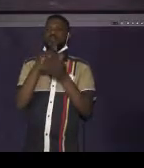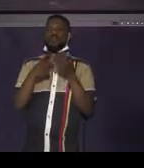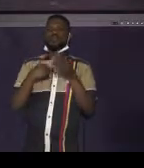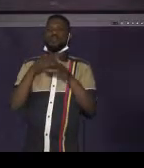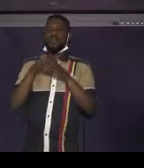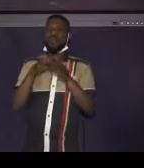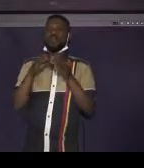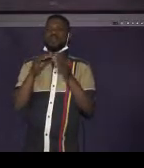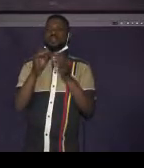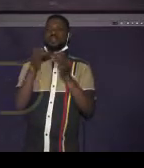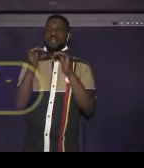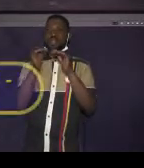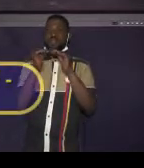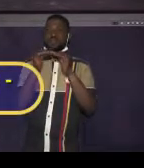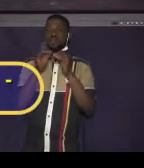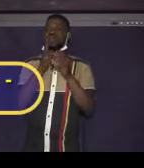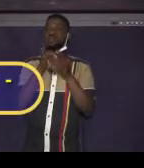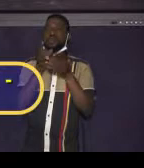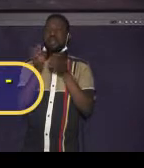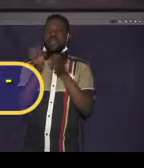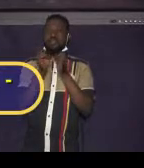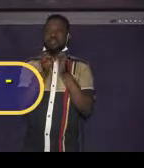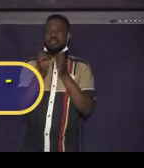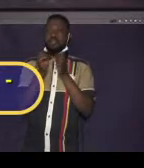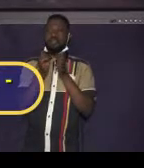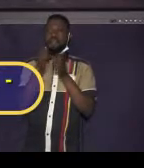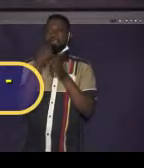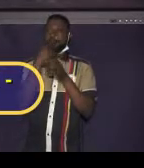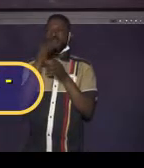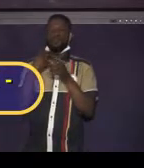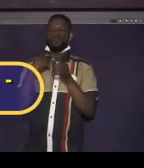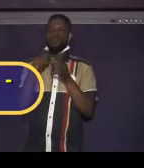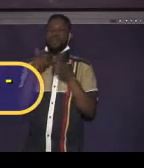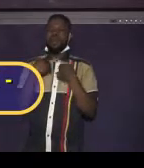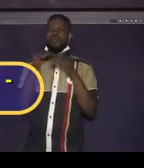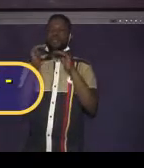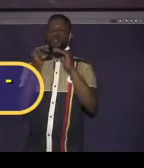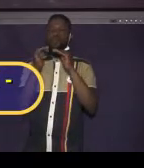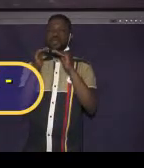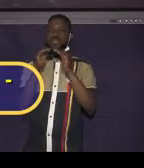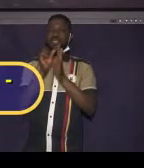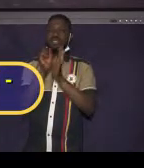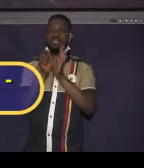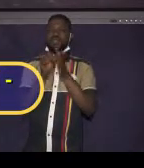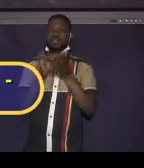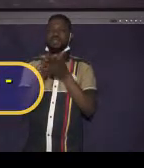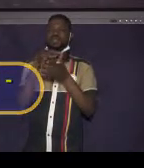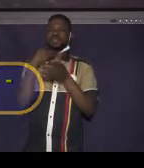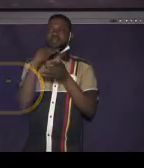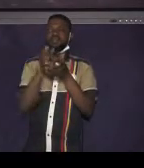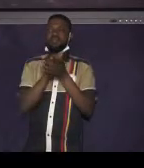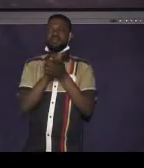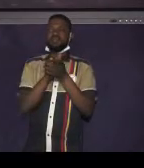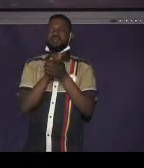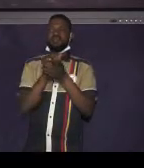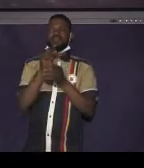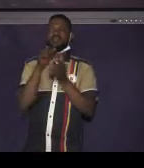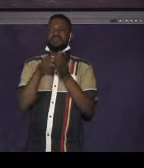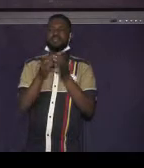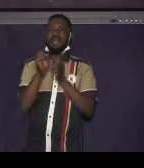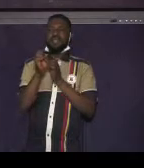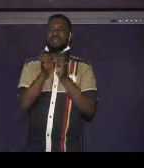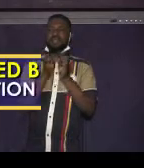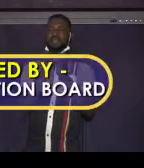an equation. It is not an expression because you have the equality sign. And that is saying that this